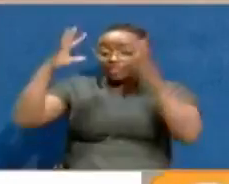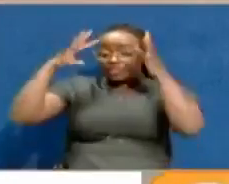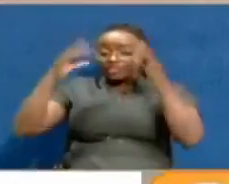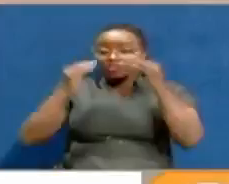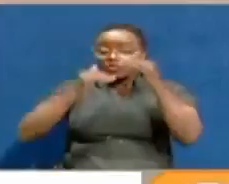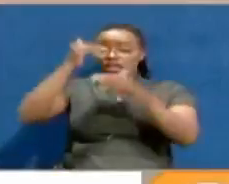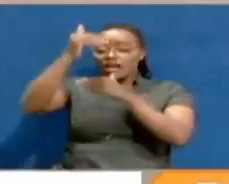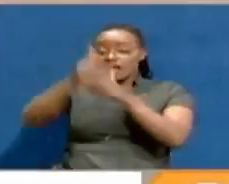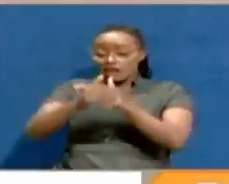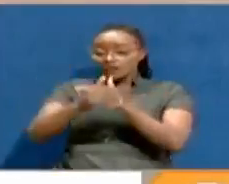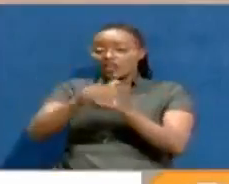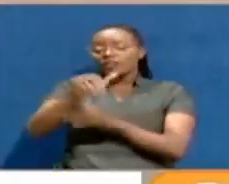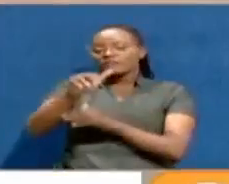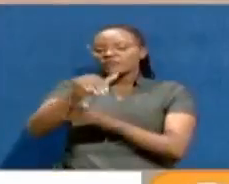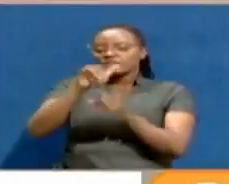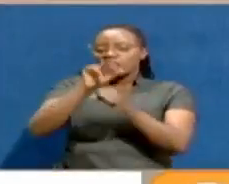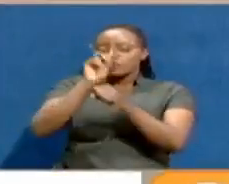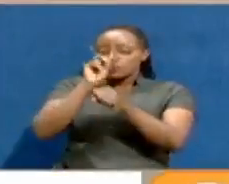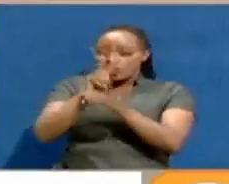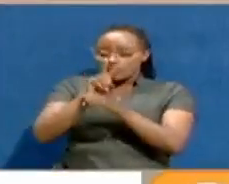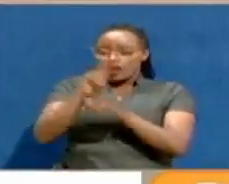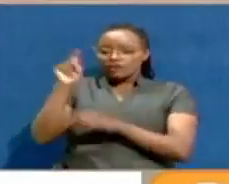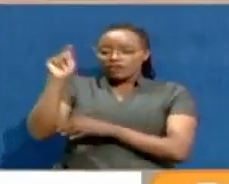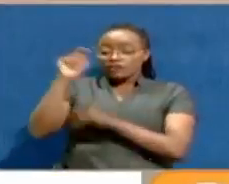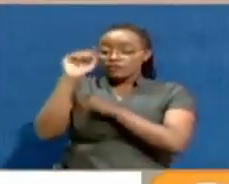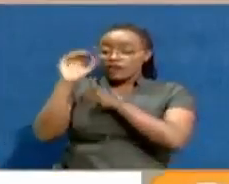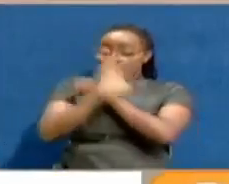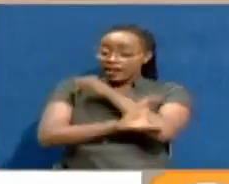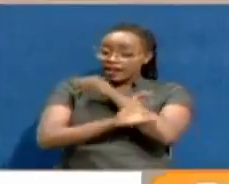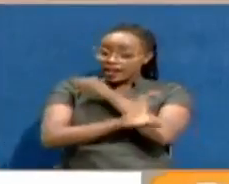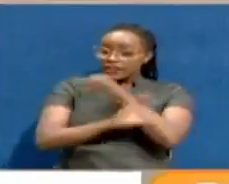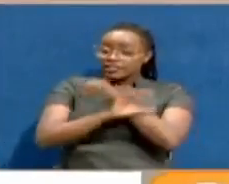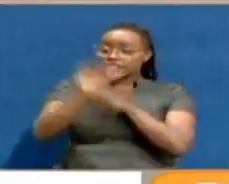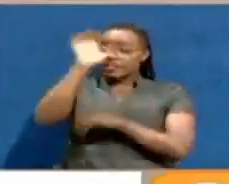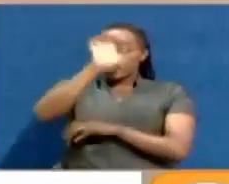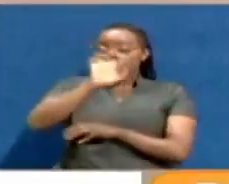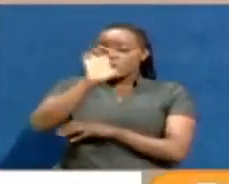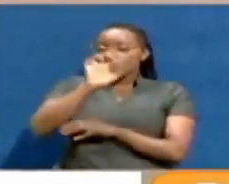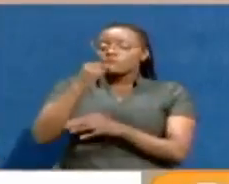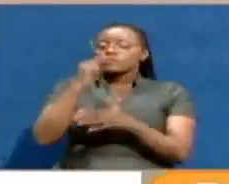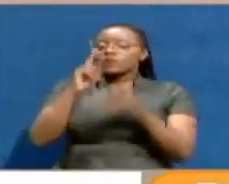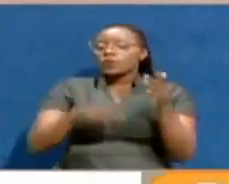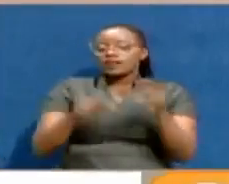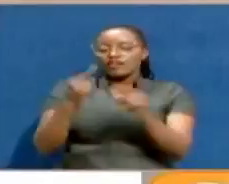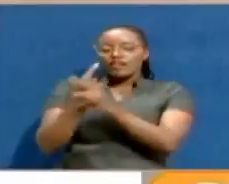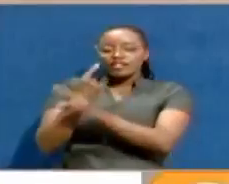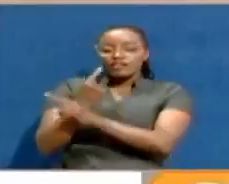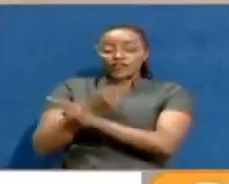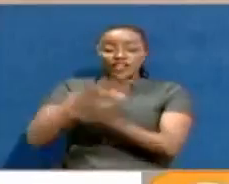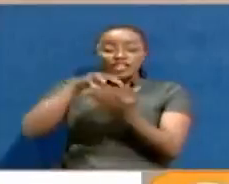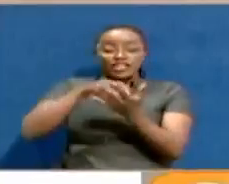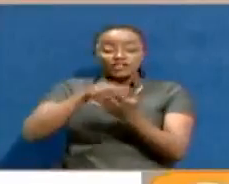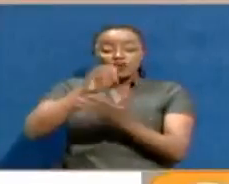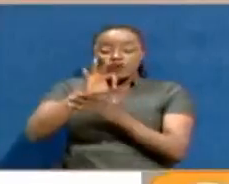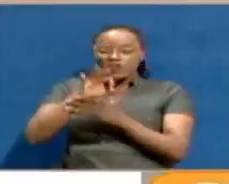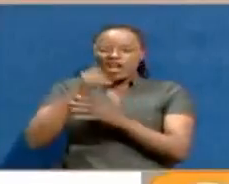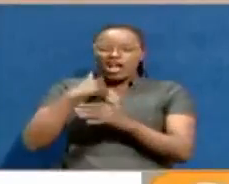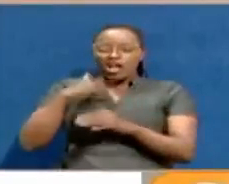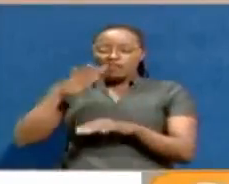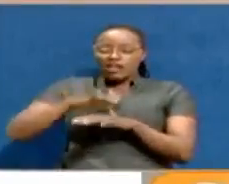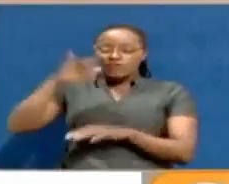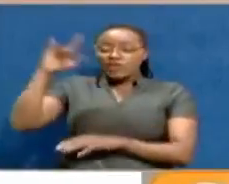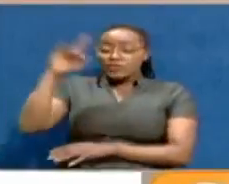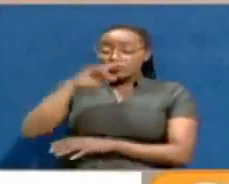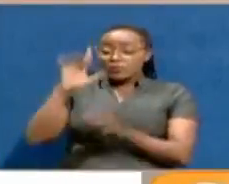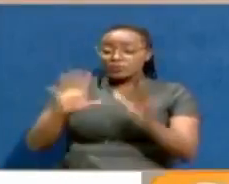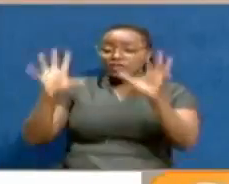comes after a dozen European countries paused the use of the vaccine, citing numerous cases of adverse side